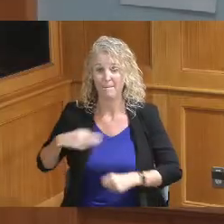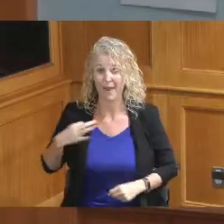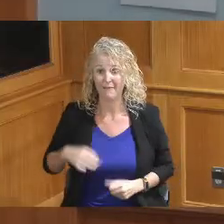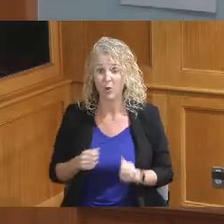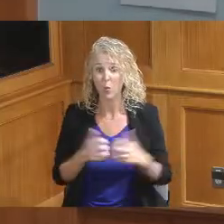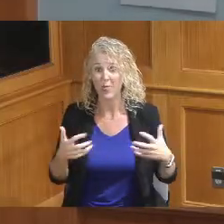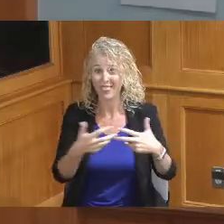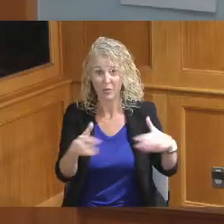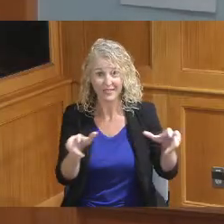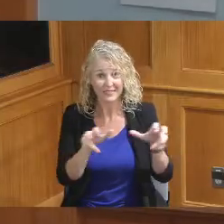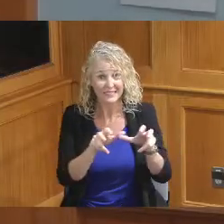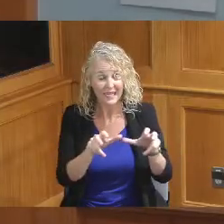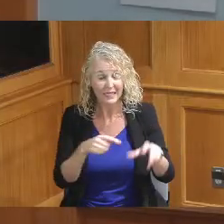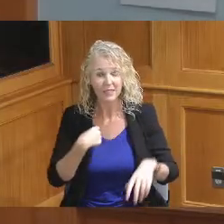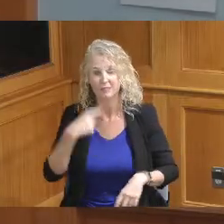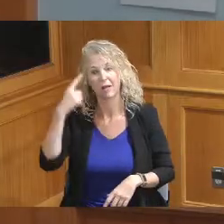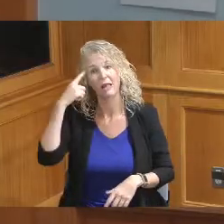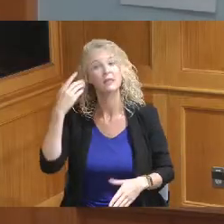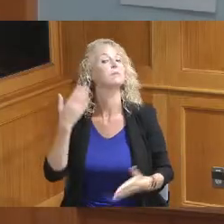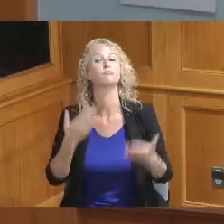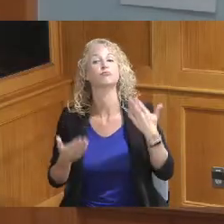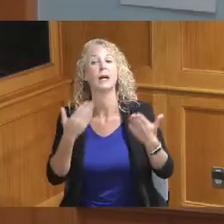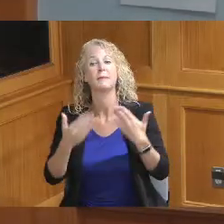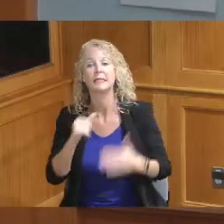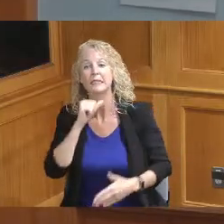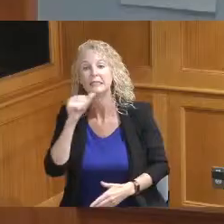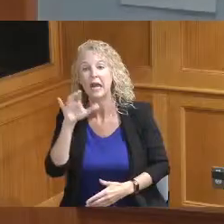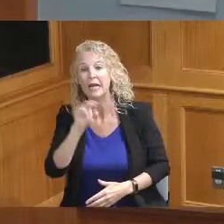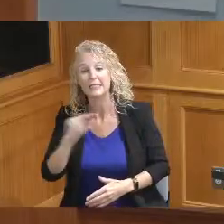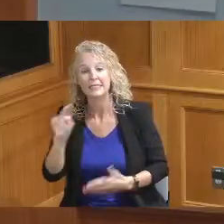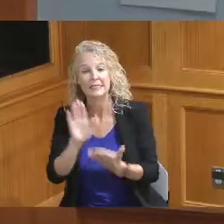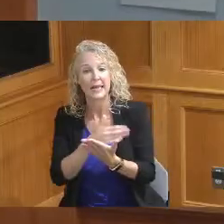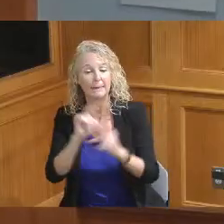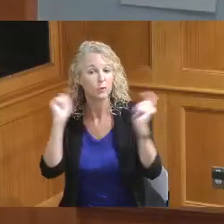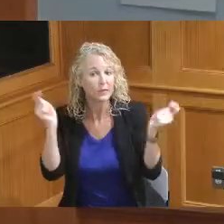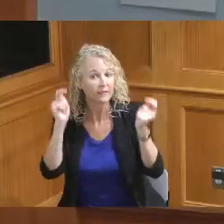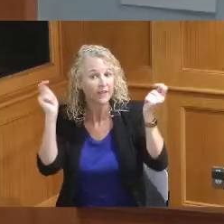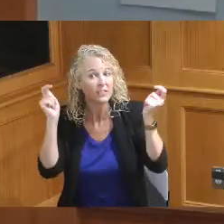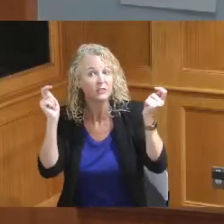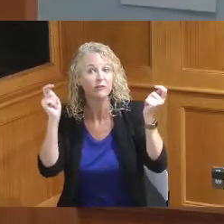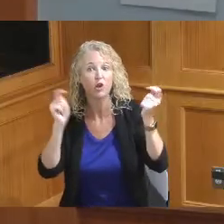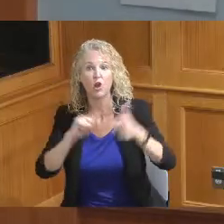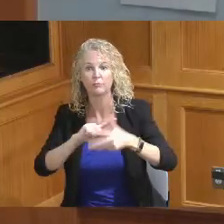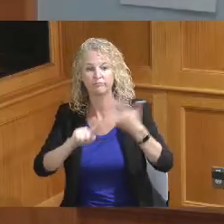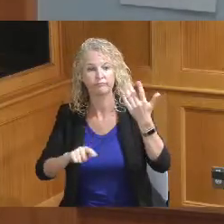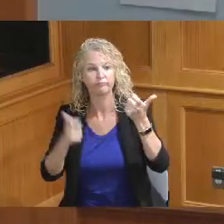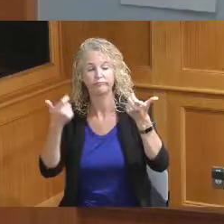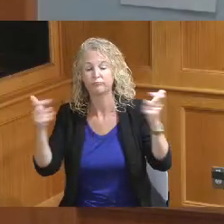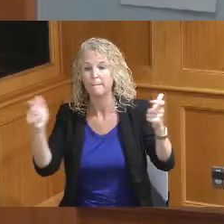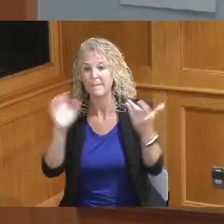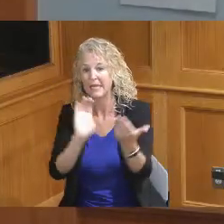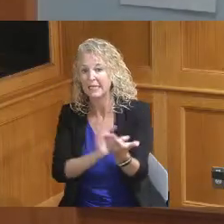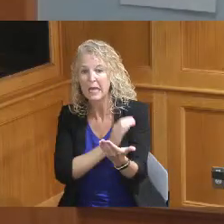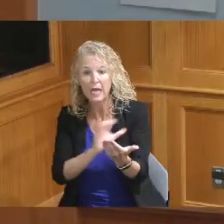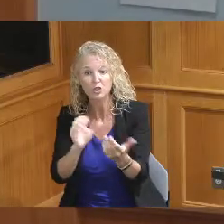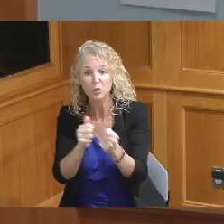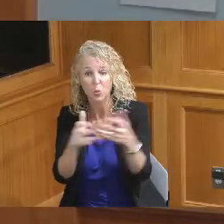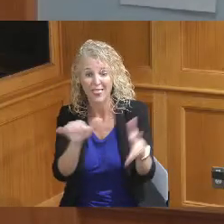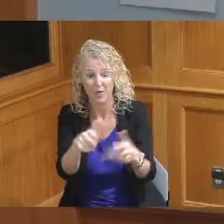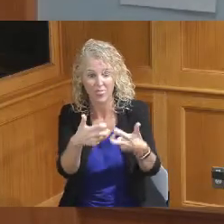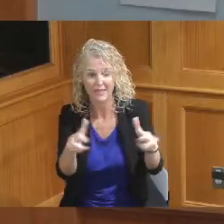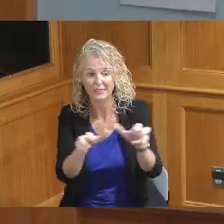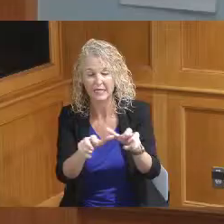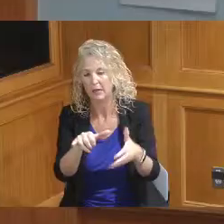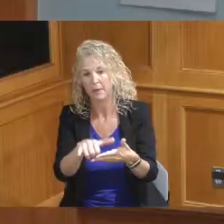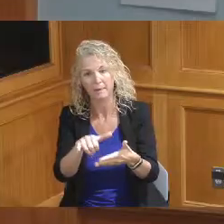Bengals stadium, I truly believe there's probably not a Cincinnati music festival, Luke Combs, Taylor Swift. I don't know if those concerts come here without that stadium,